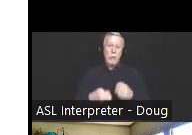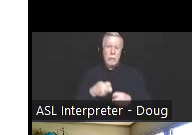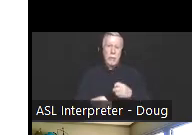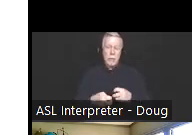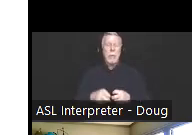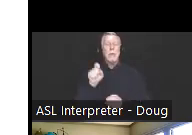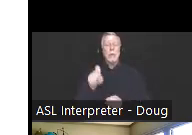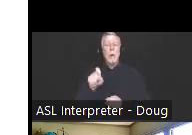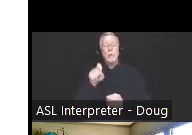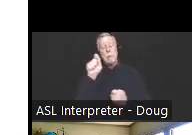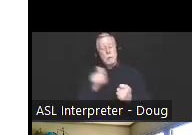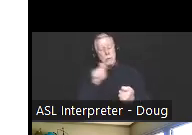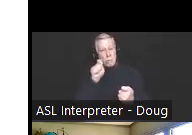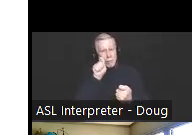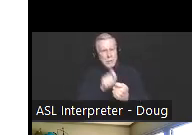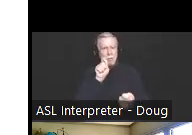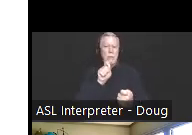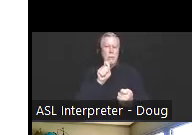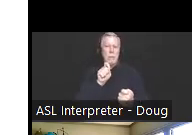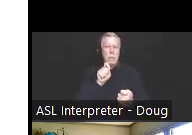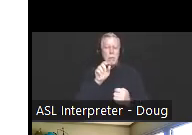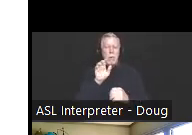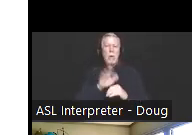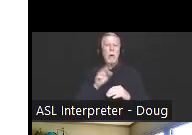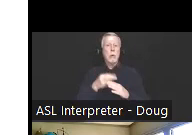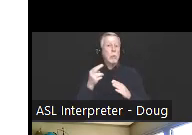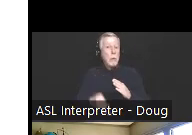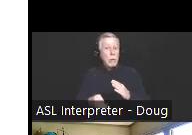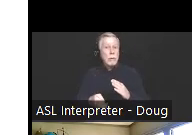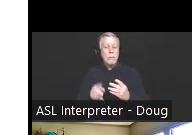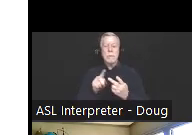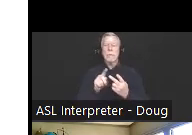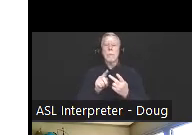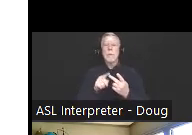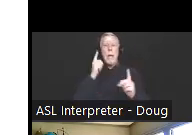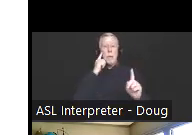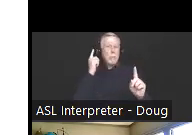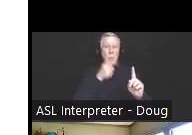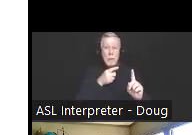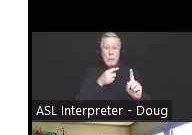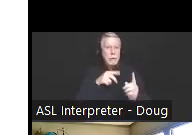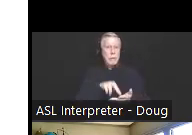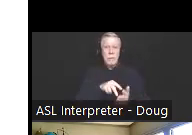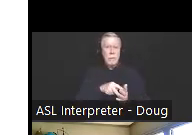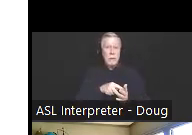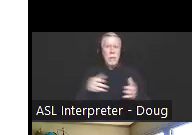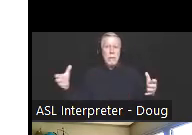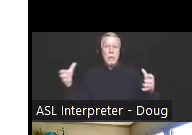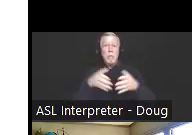specific on what the result is and the purpose is that you're pulling people